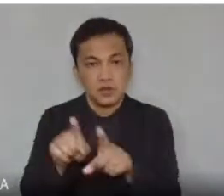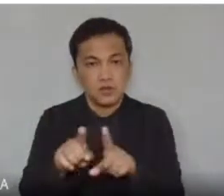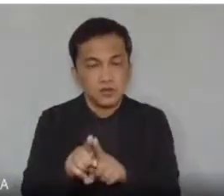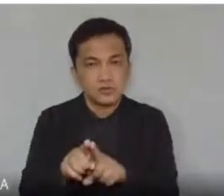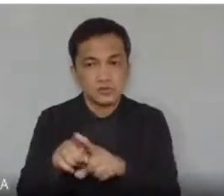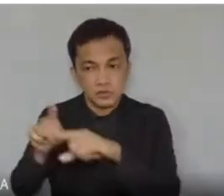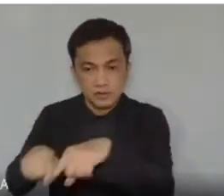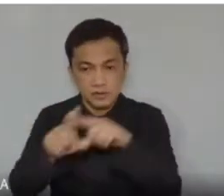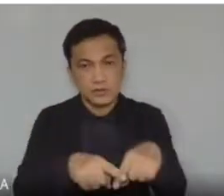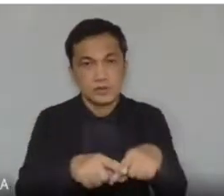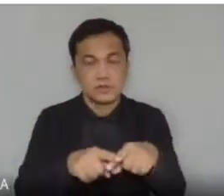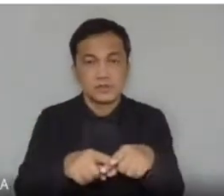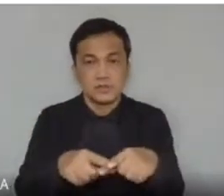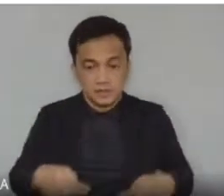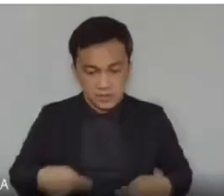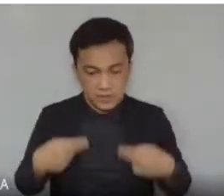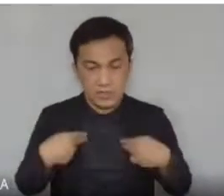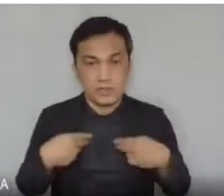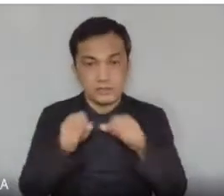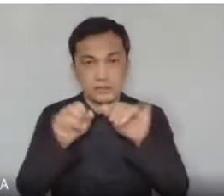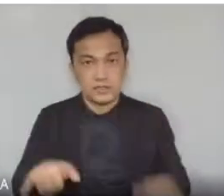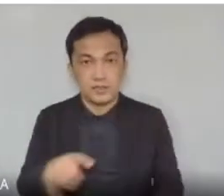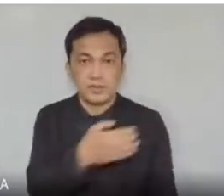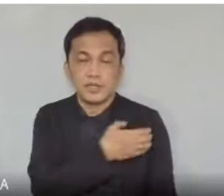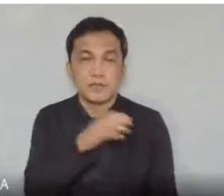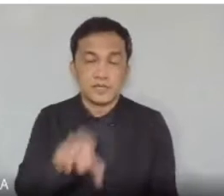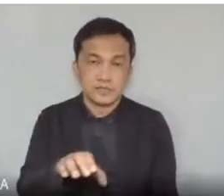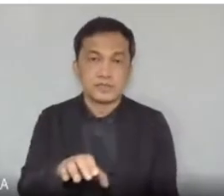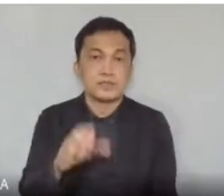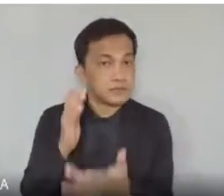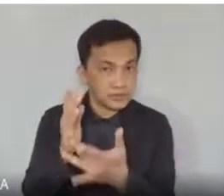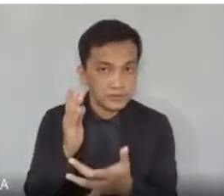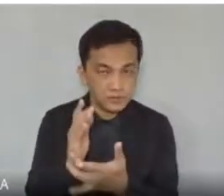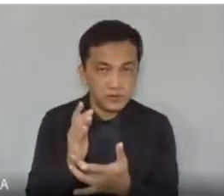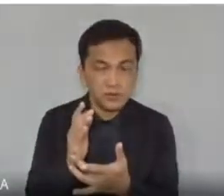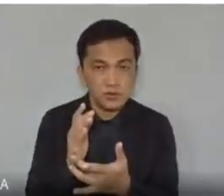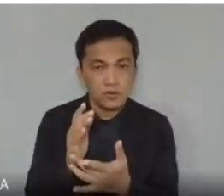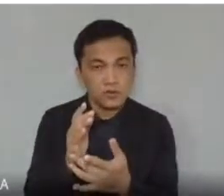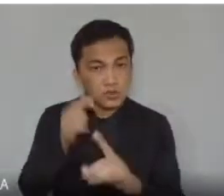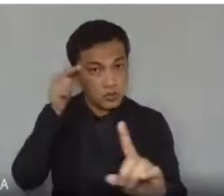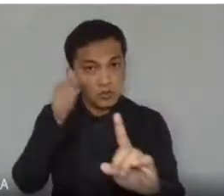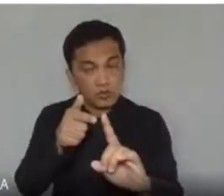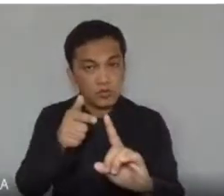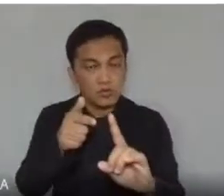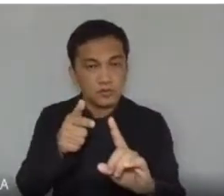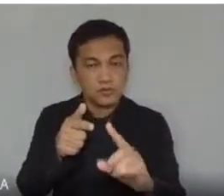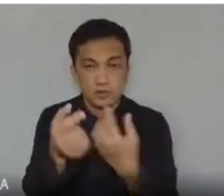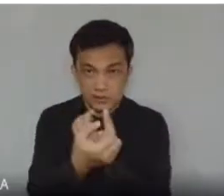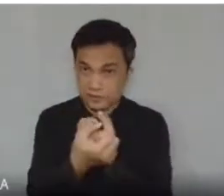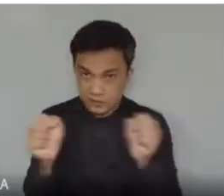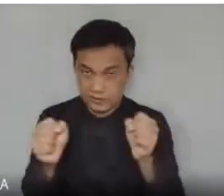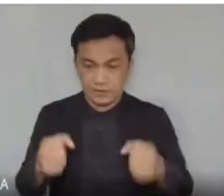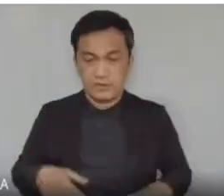fewer cases get sick at the same time, and the health system is not overwhelmed at the same